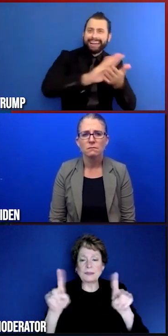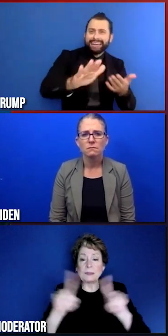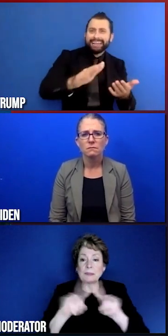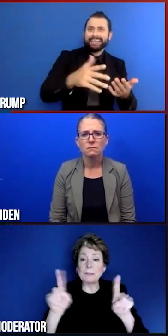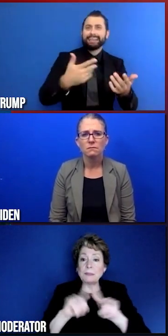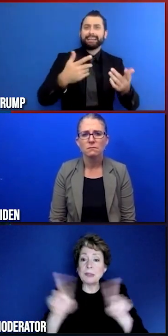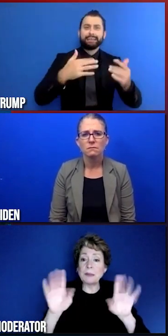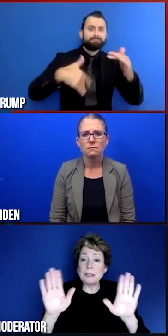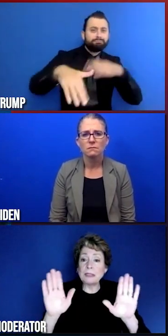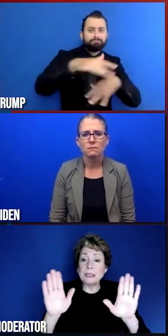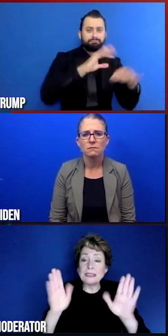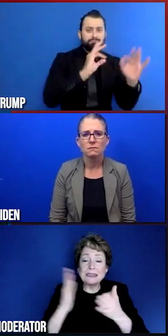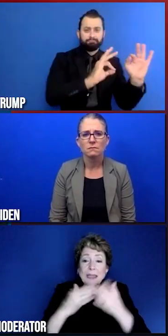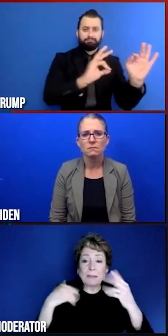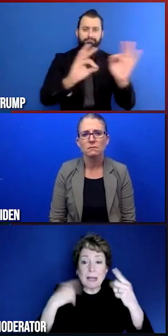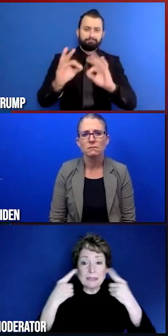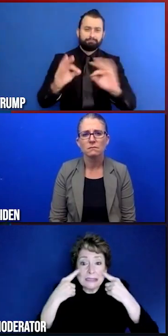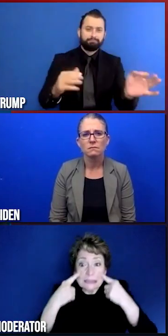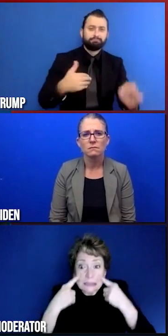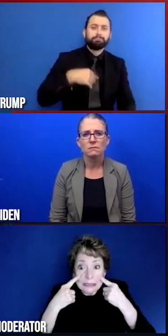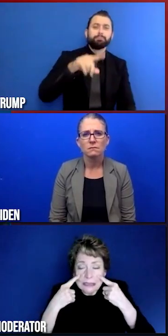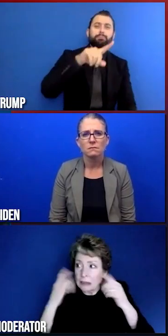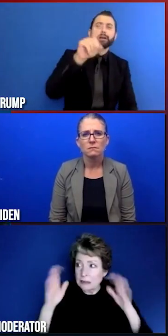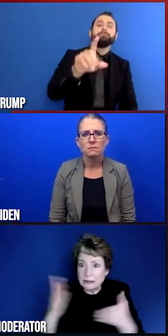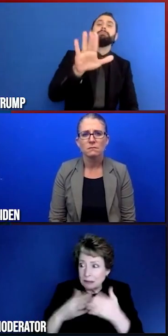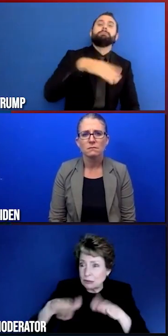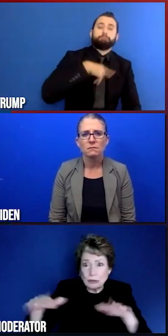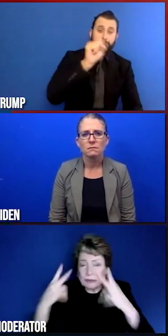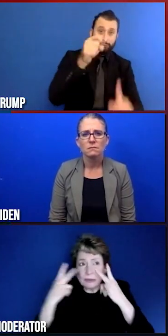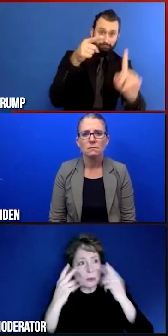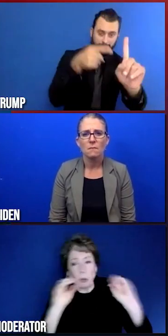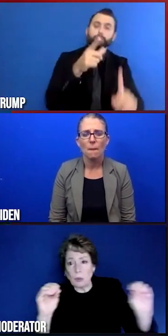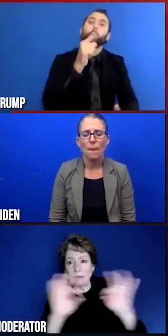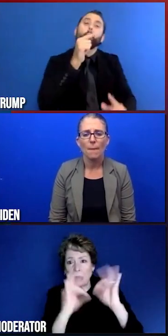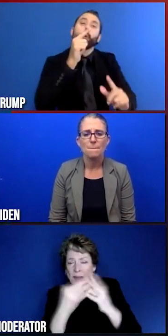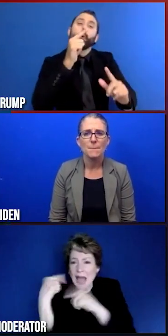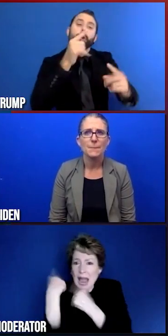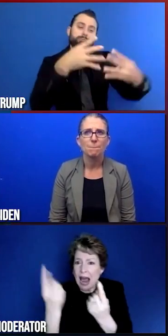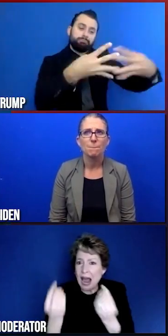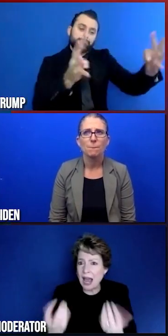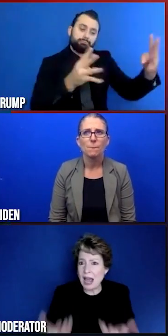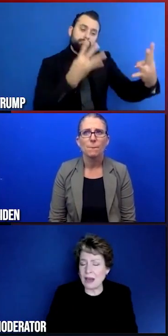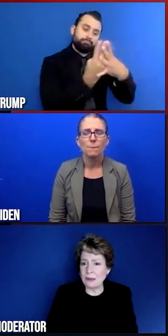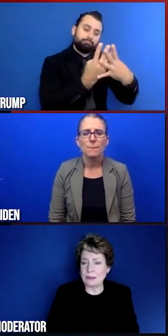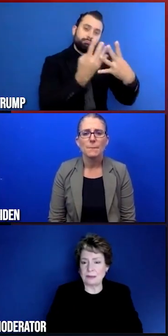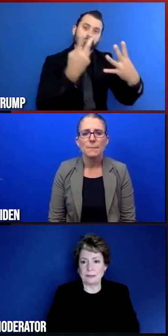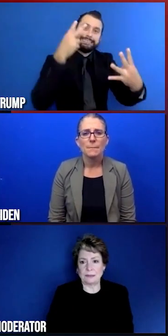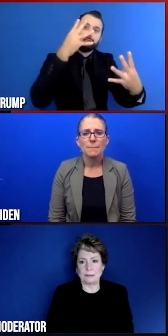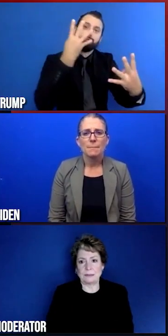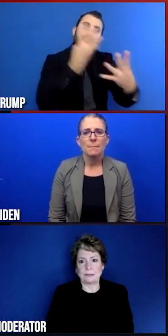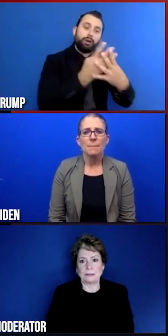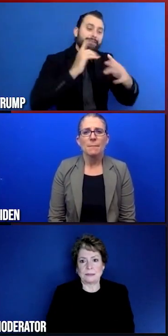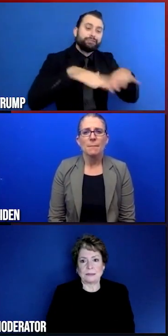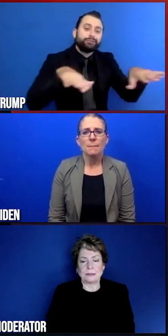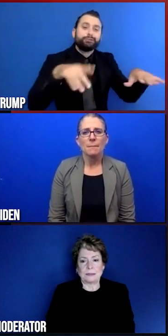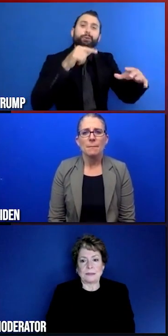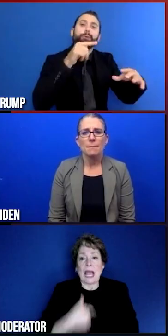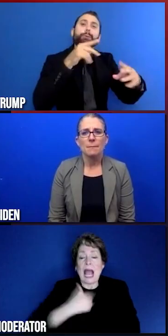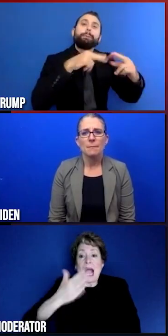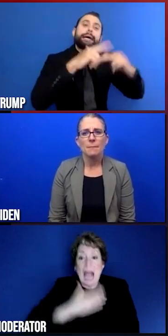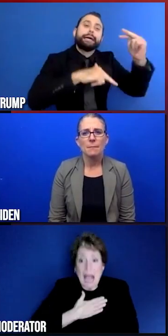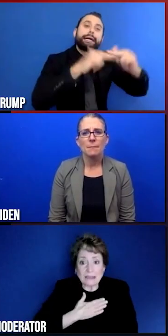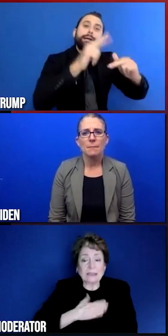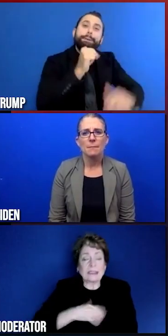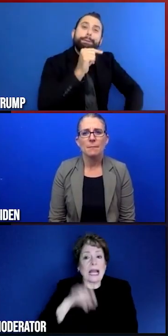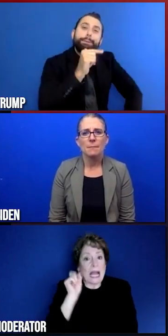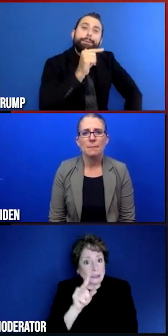Who built the cages? I'd love you to ask him that. Who built the cages? Let me ask about your immigration policy, Mr. Vice President. The Obama administration did fail to